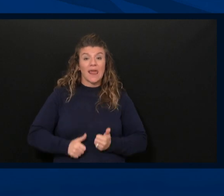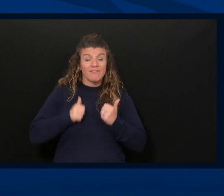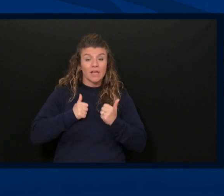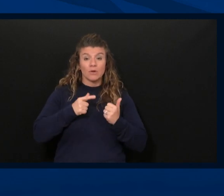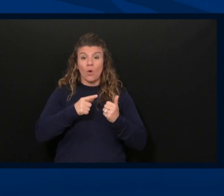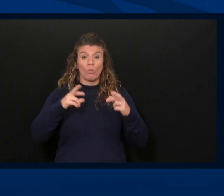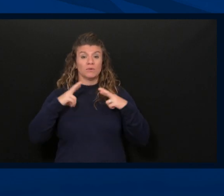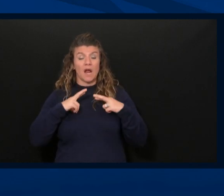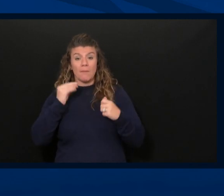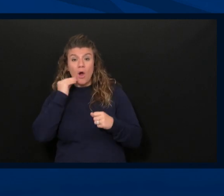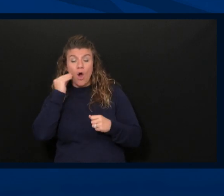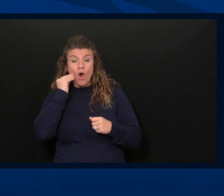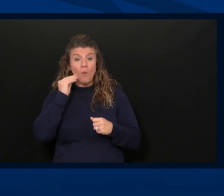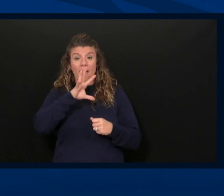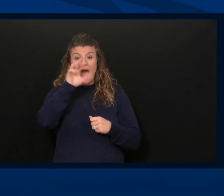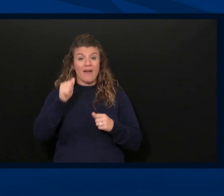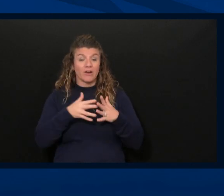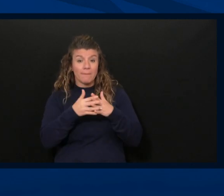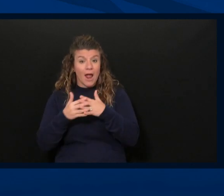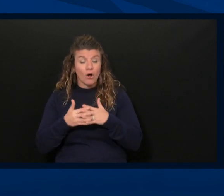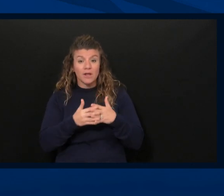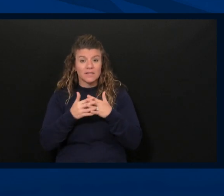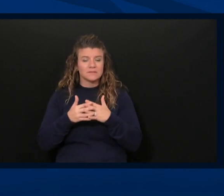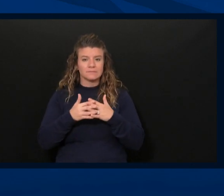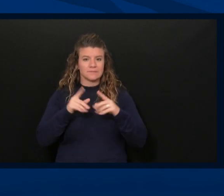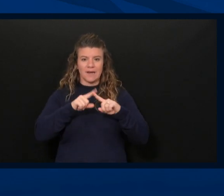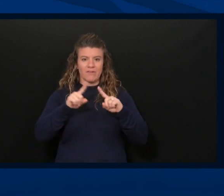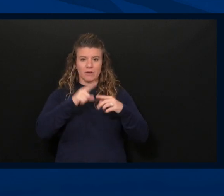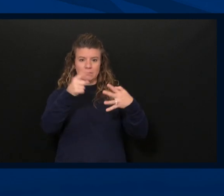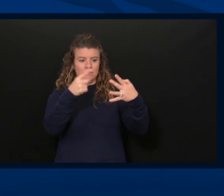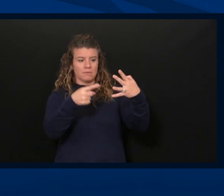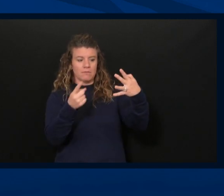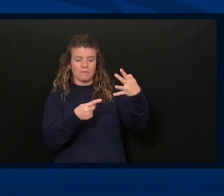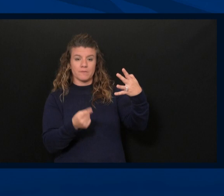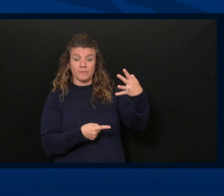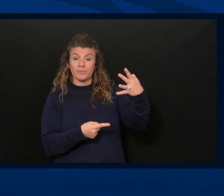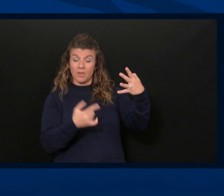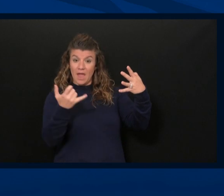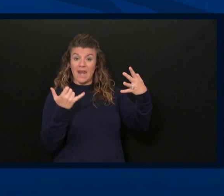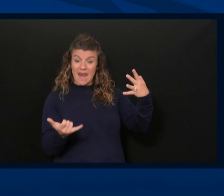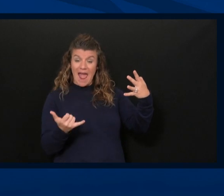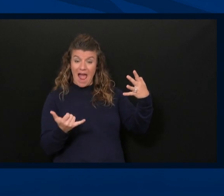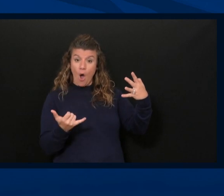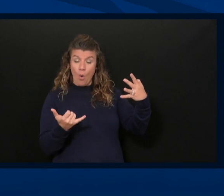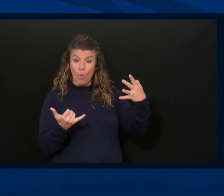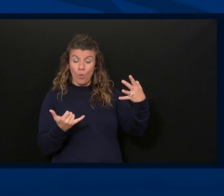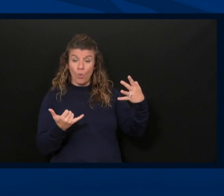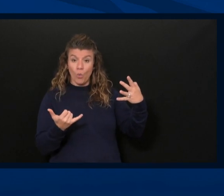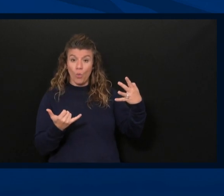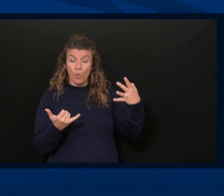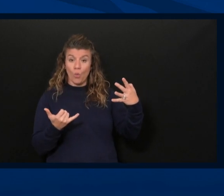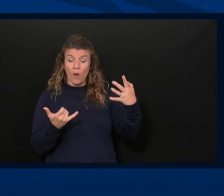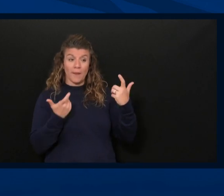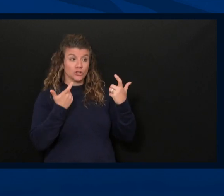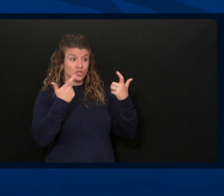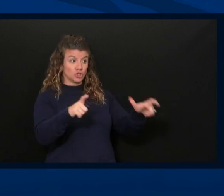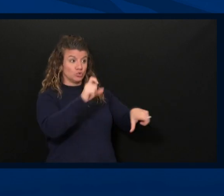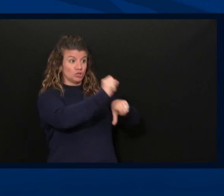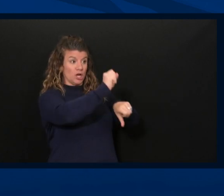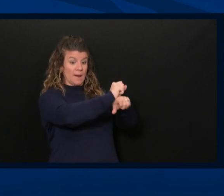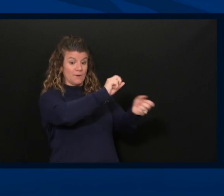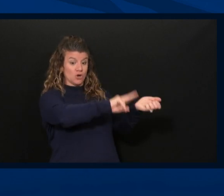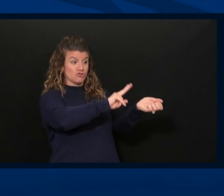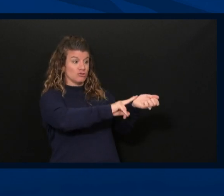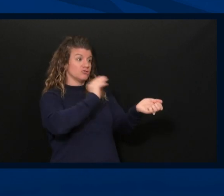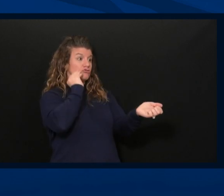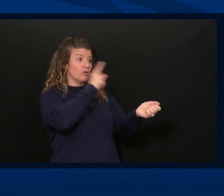homes, African Americans, et cetera, et cetera, et cetera. Now that this huge job of nursing homes is